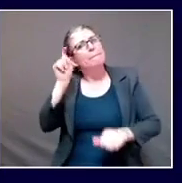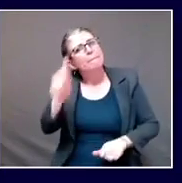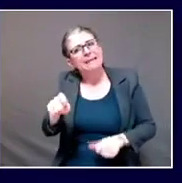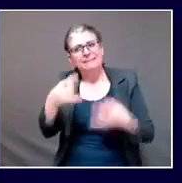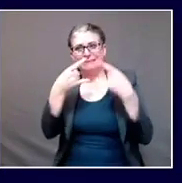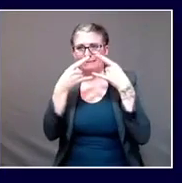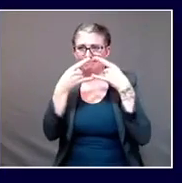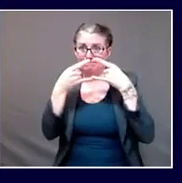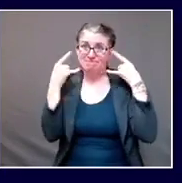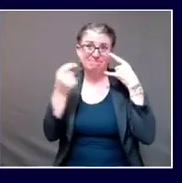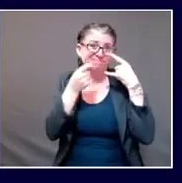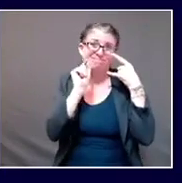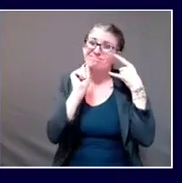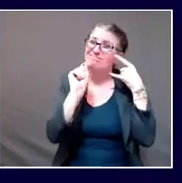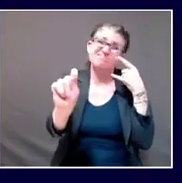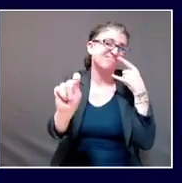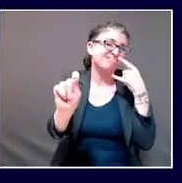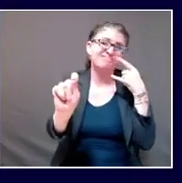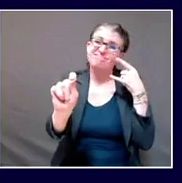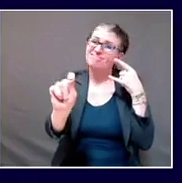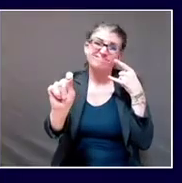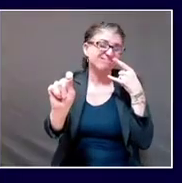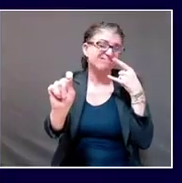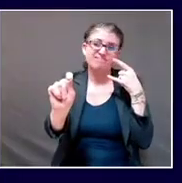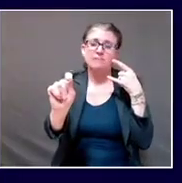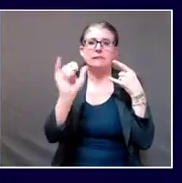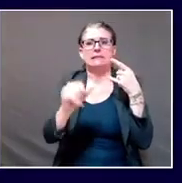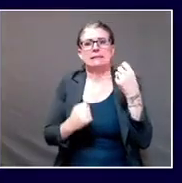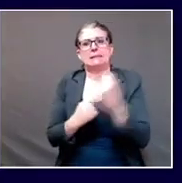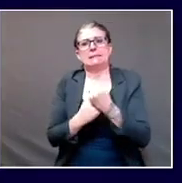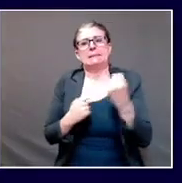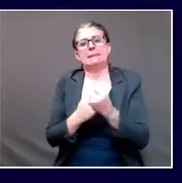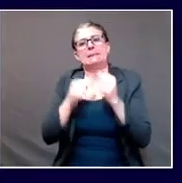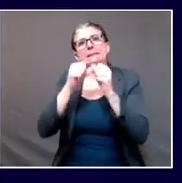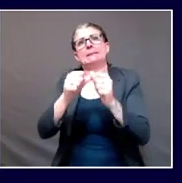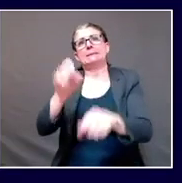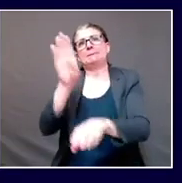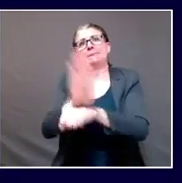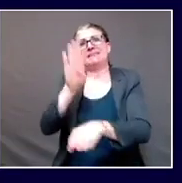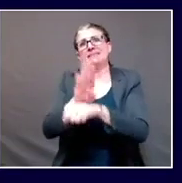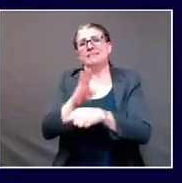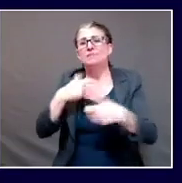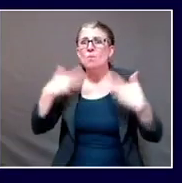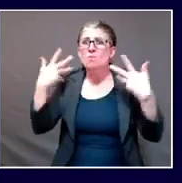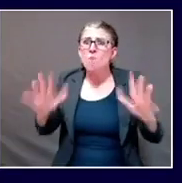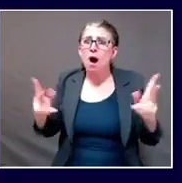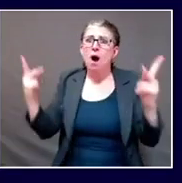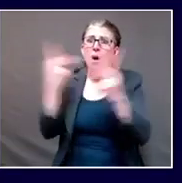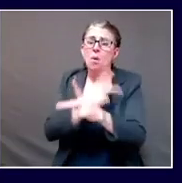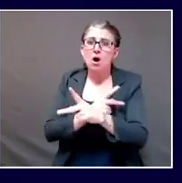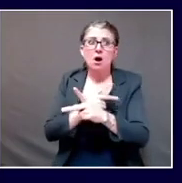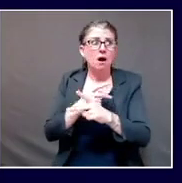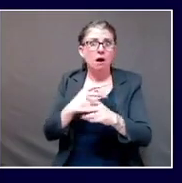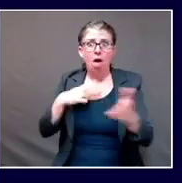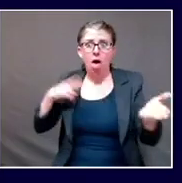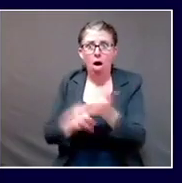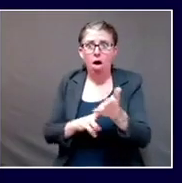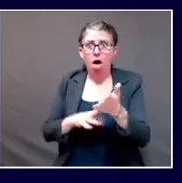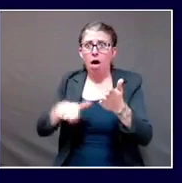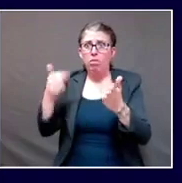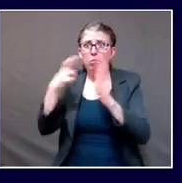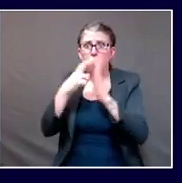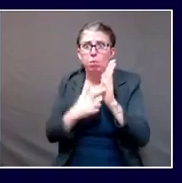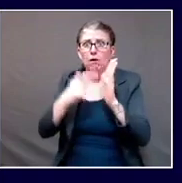more severe restrictions might be necessary, including reducing gathering limits, as other states have done,